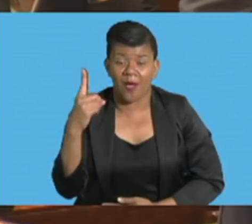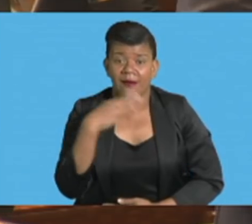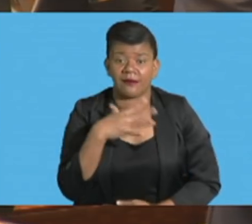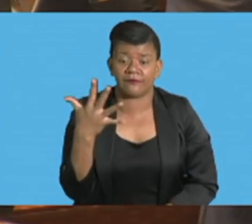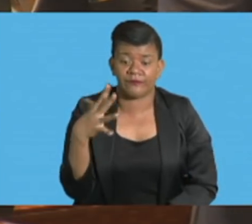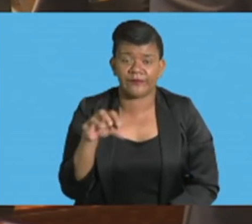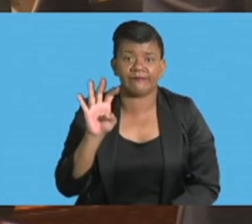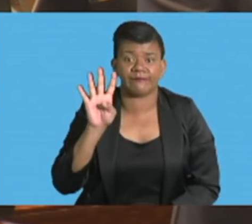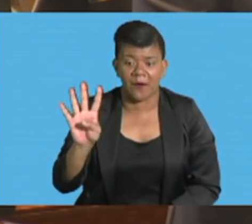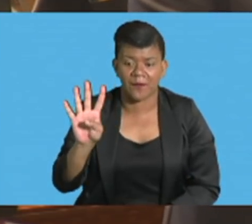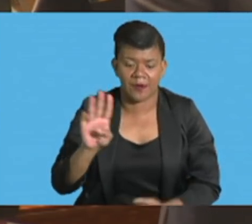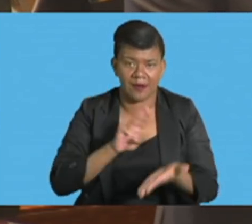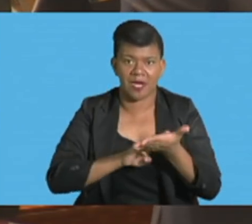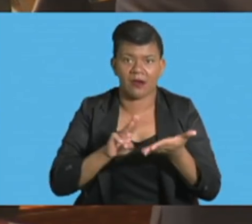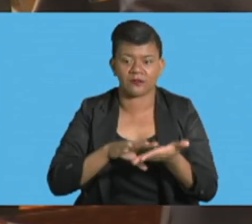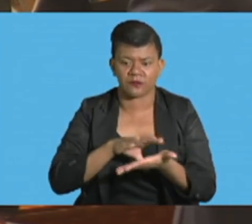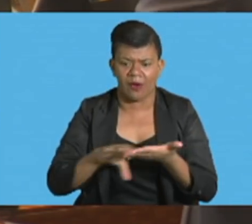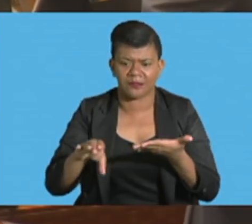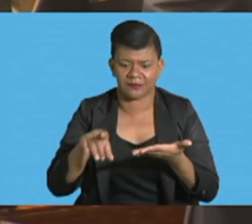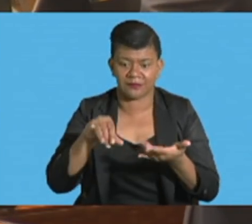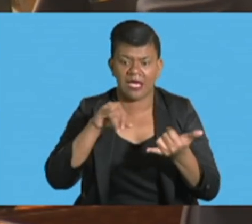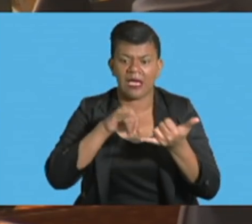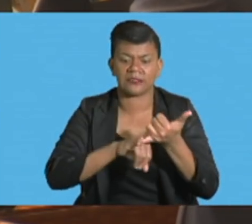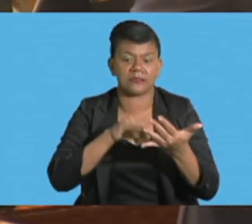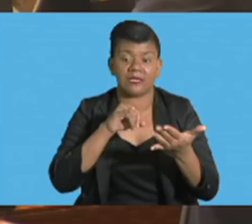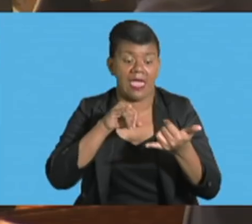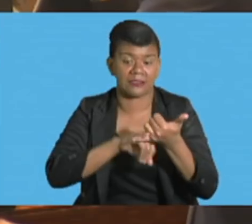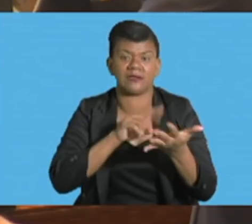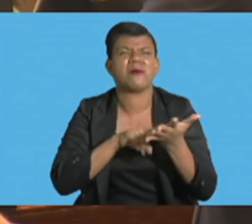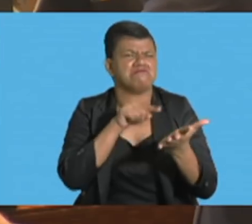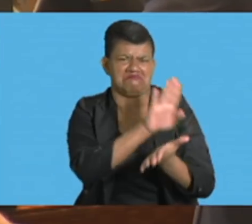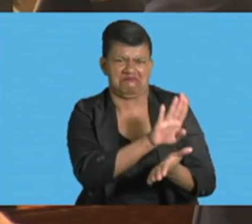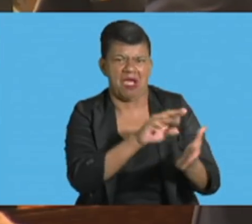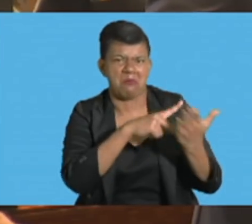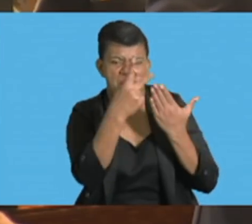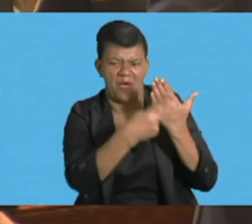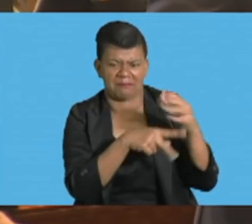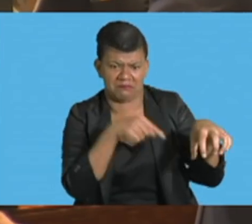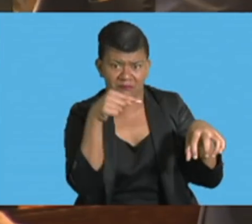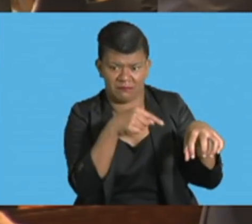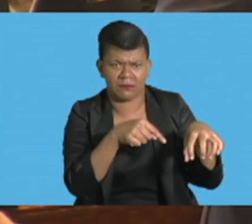for this STM project back in 2000 and 2006.